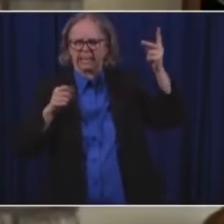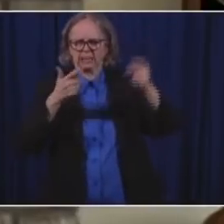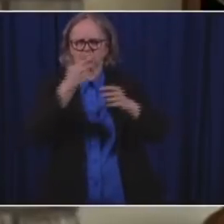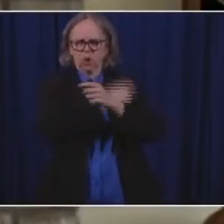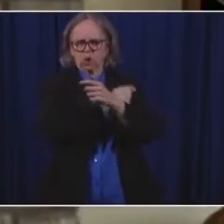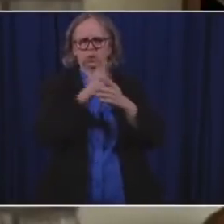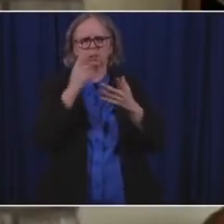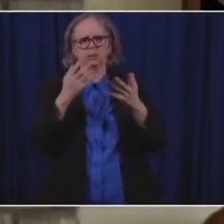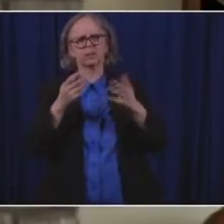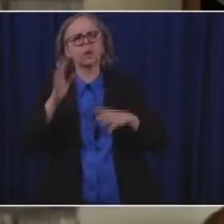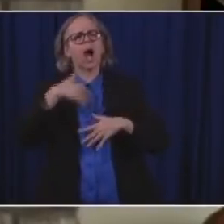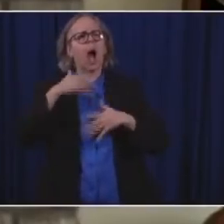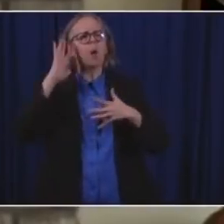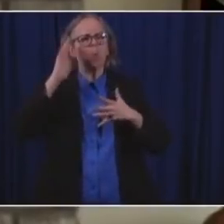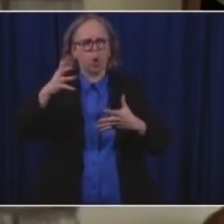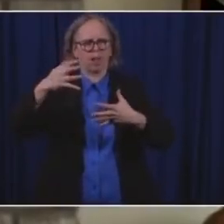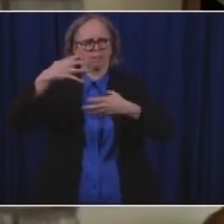summarize,